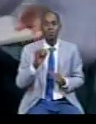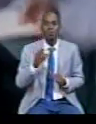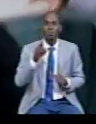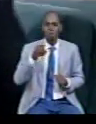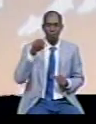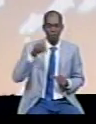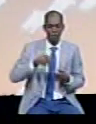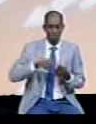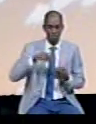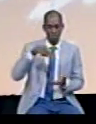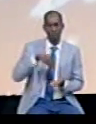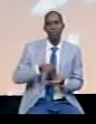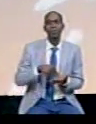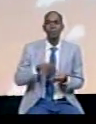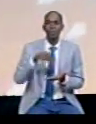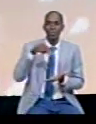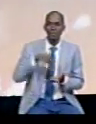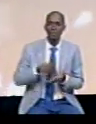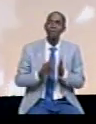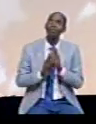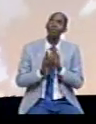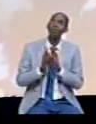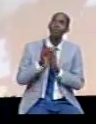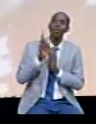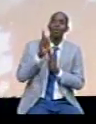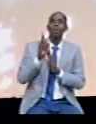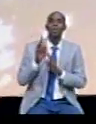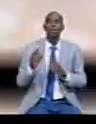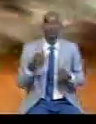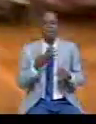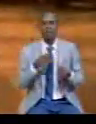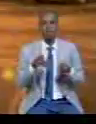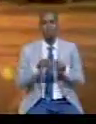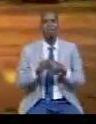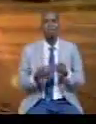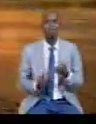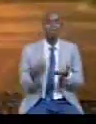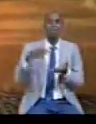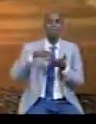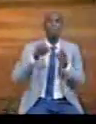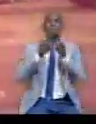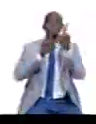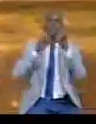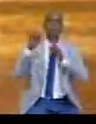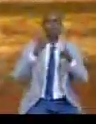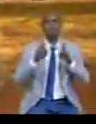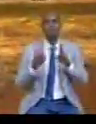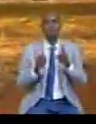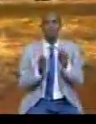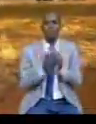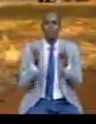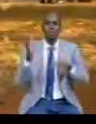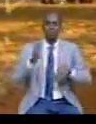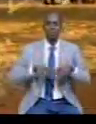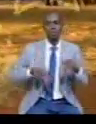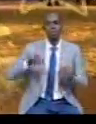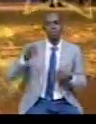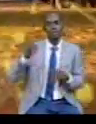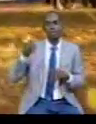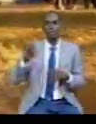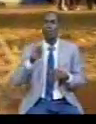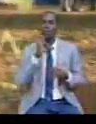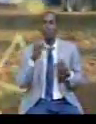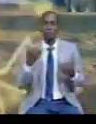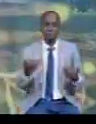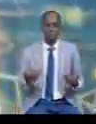to stand. Stand tall as rising stars. And now, something bigger than jackpot is on ground.